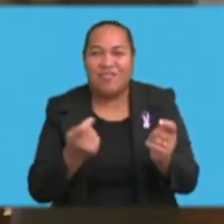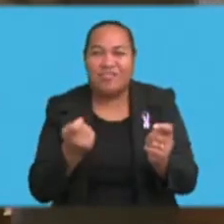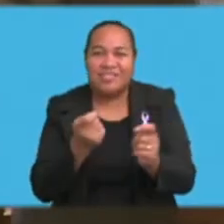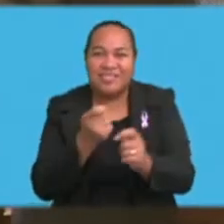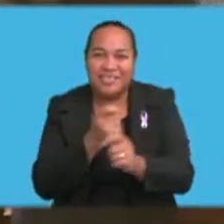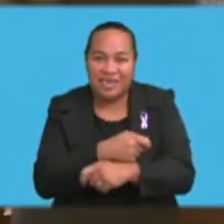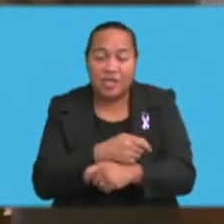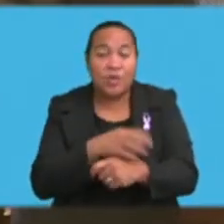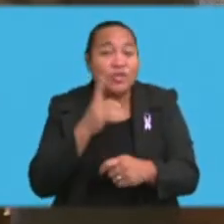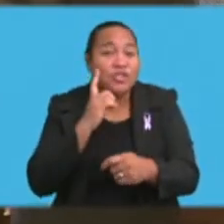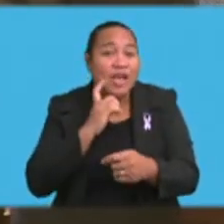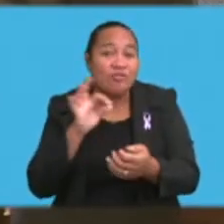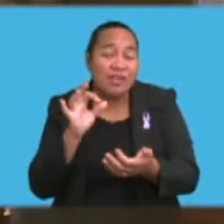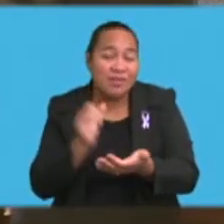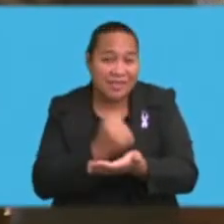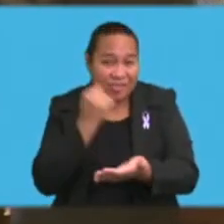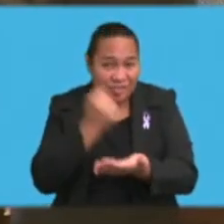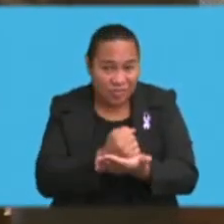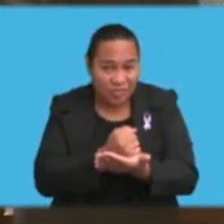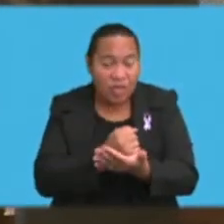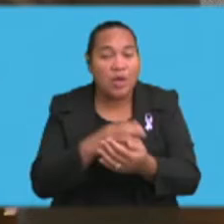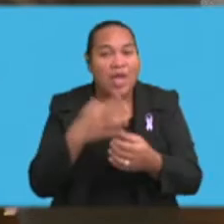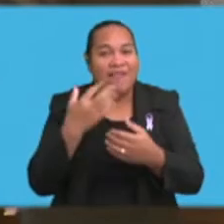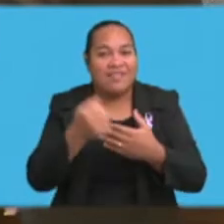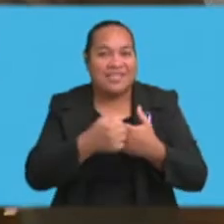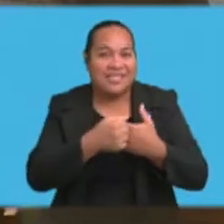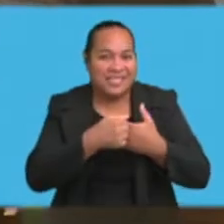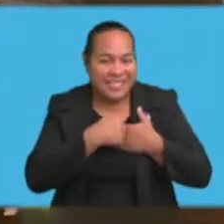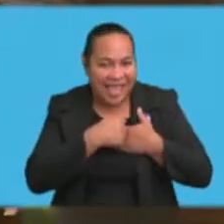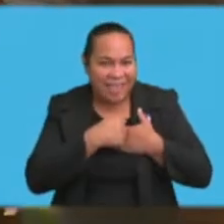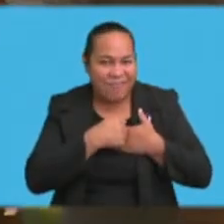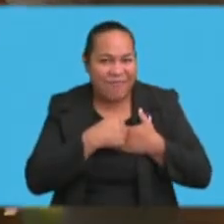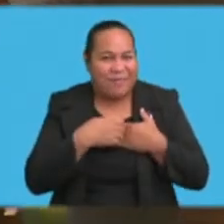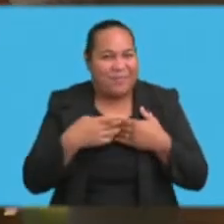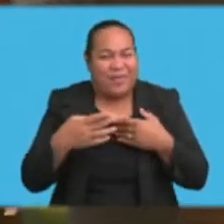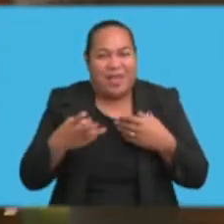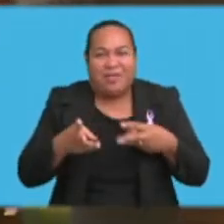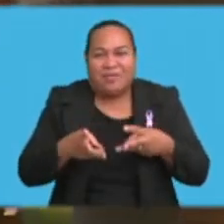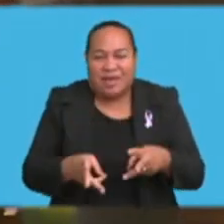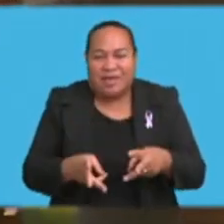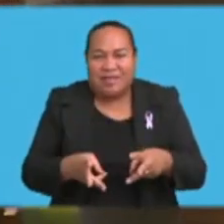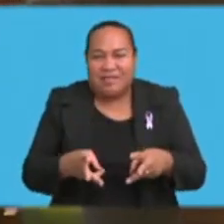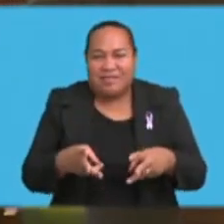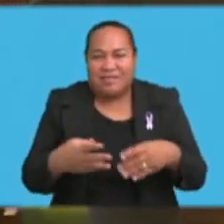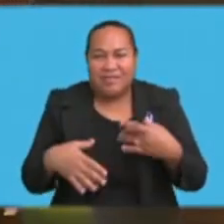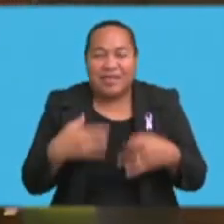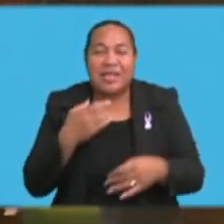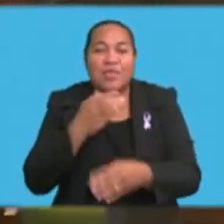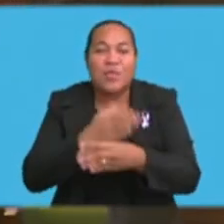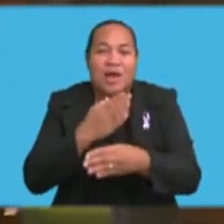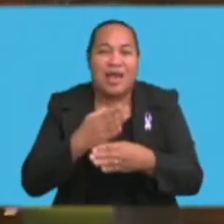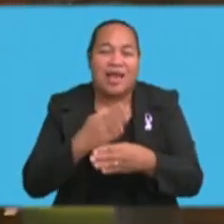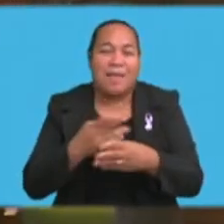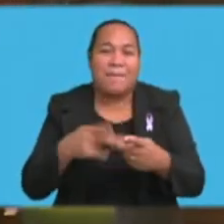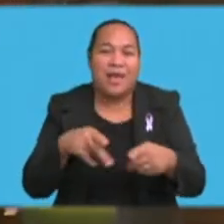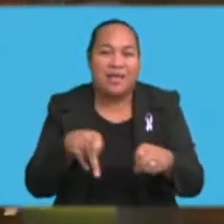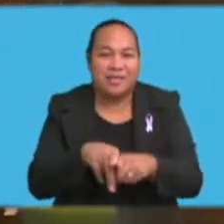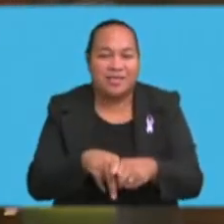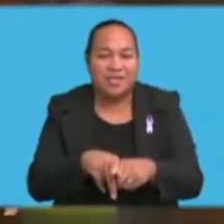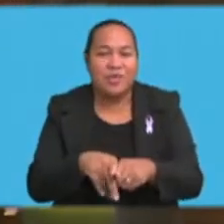to ensure that we have safe management practices in the workplaces, and also to have participation for